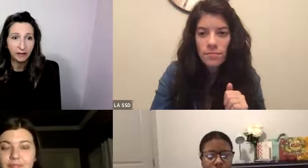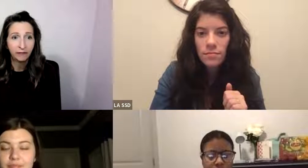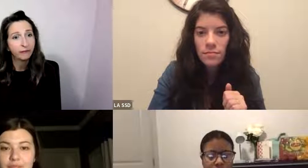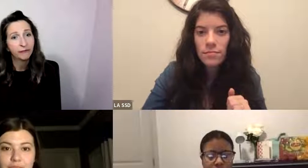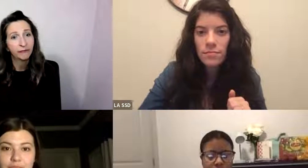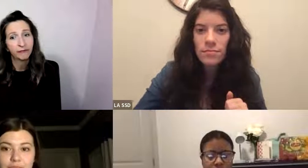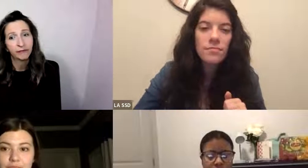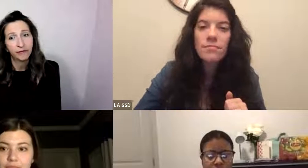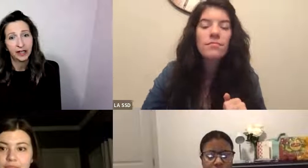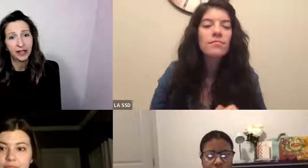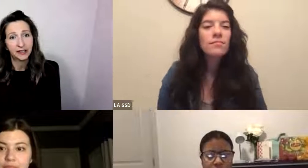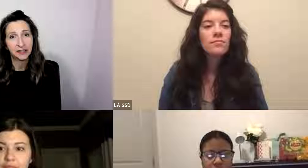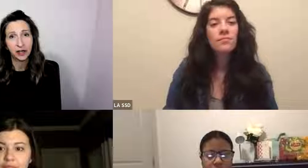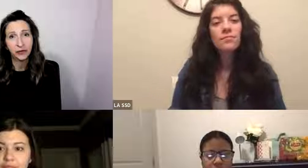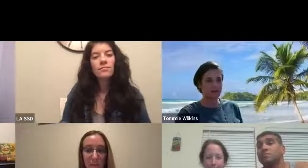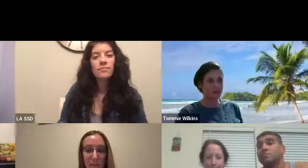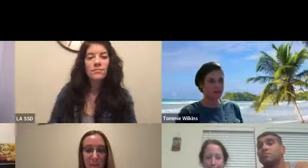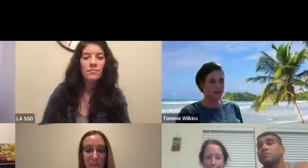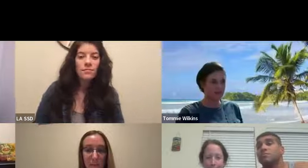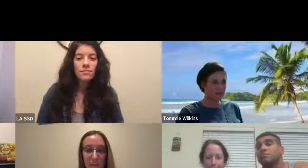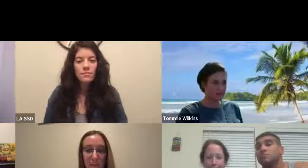anything, they can let us know.